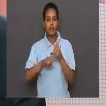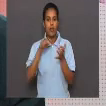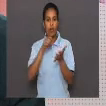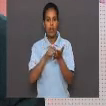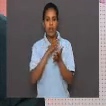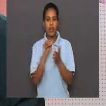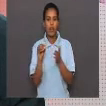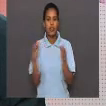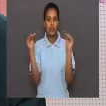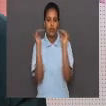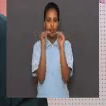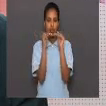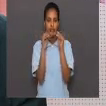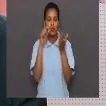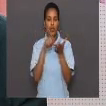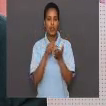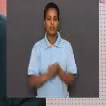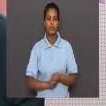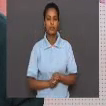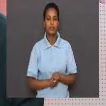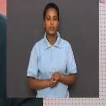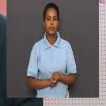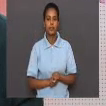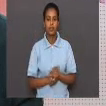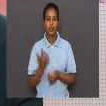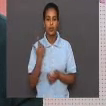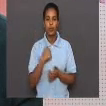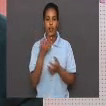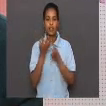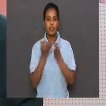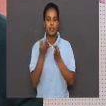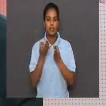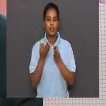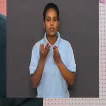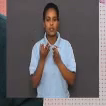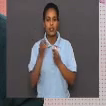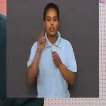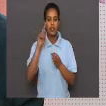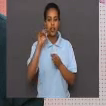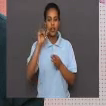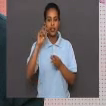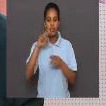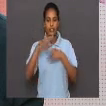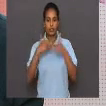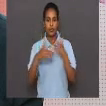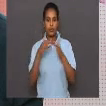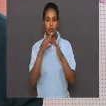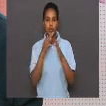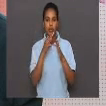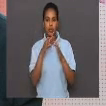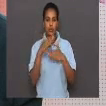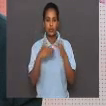and equivalence point. We will explain titration procedures